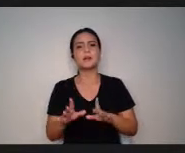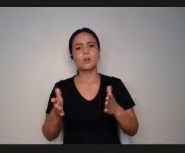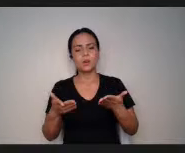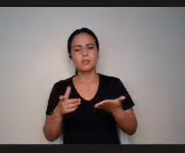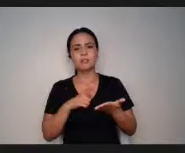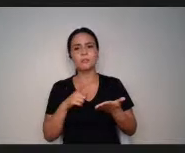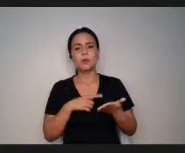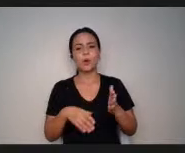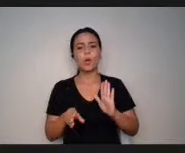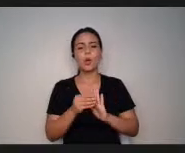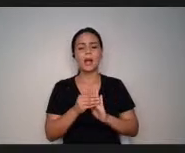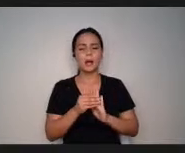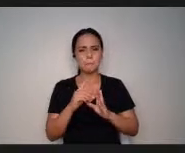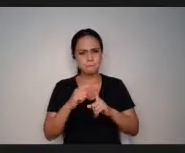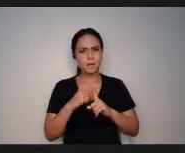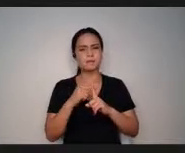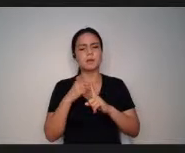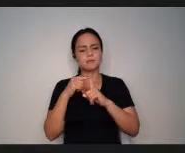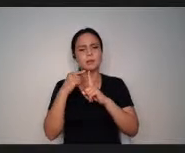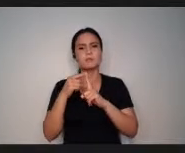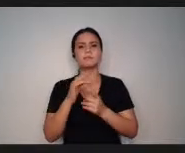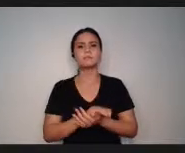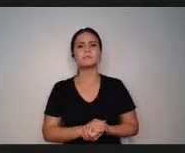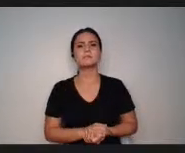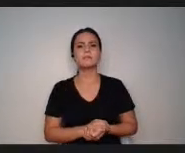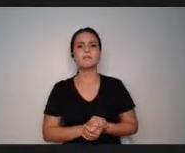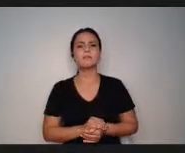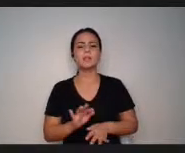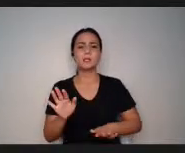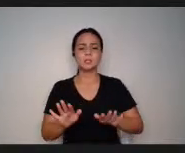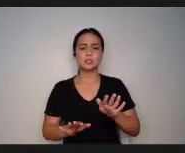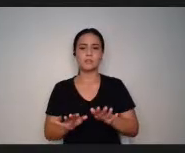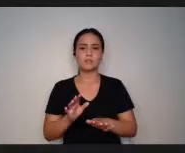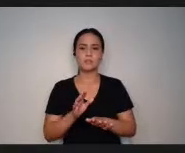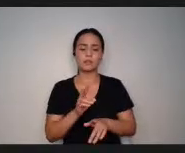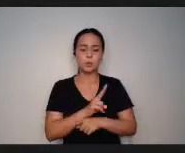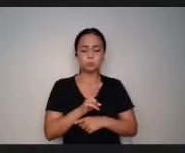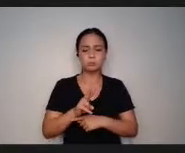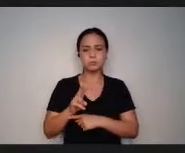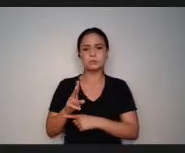conservative estimate. There have been important scientific consensus